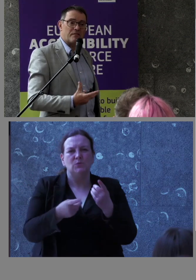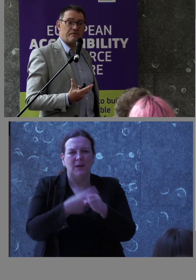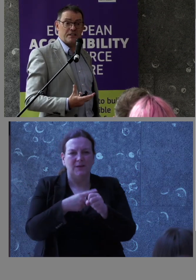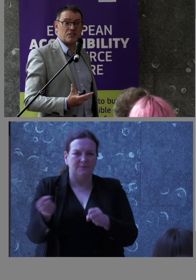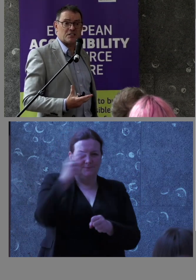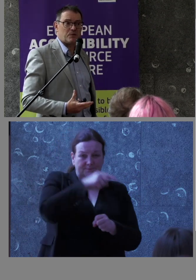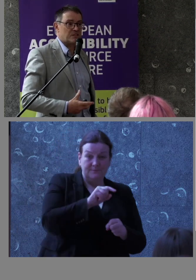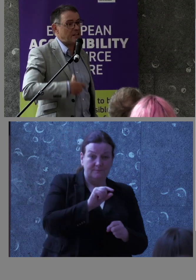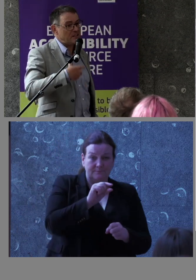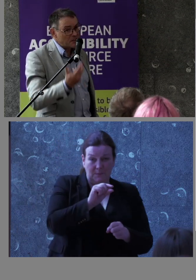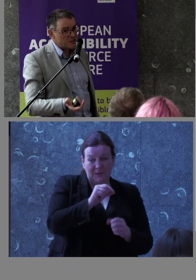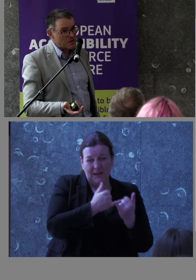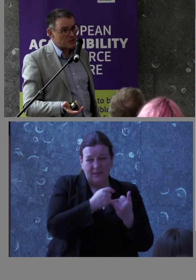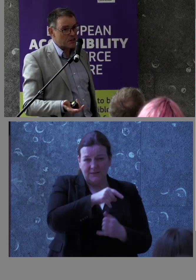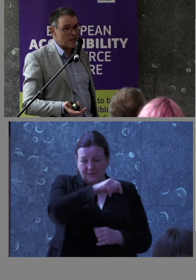finally,